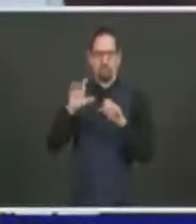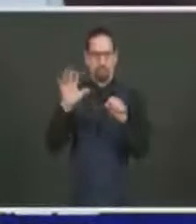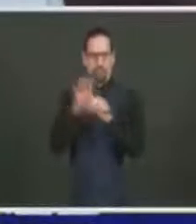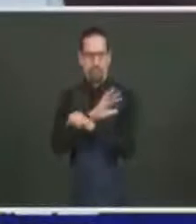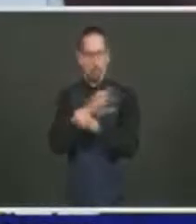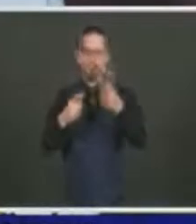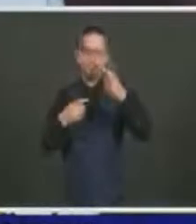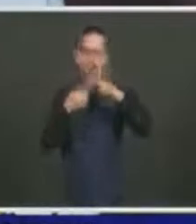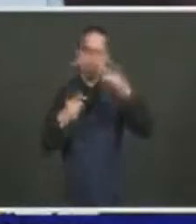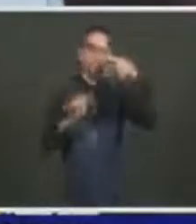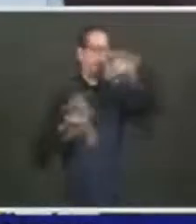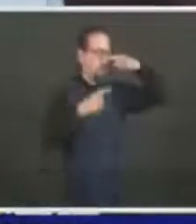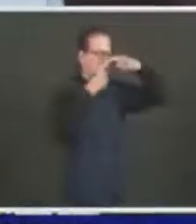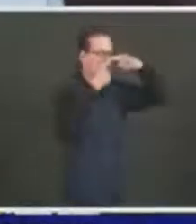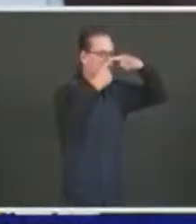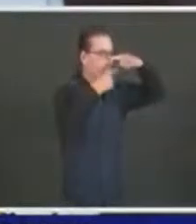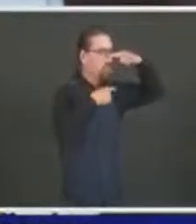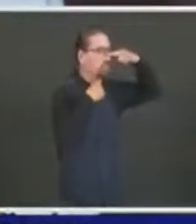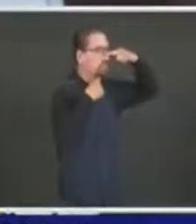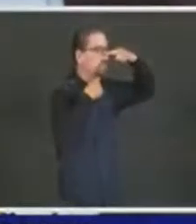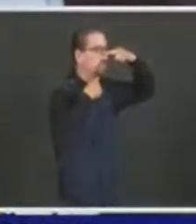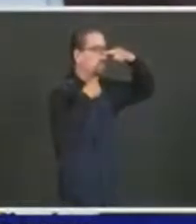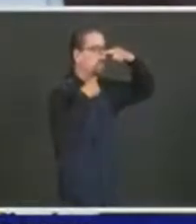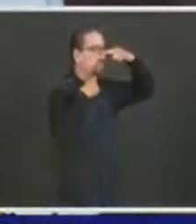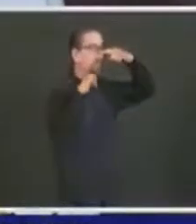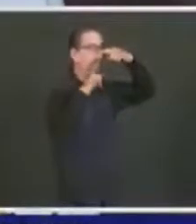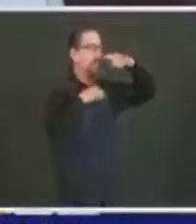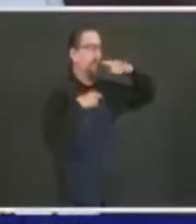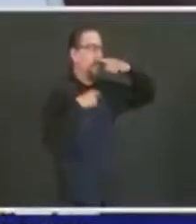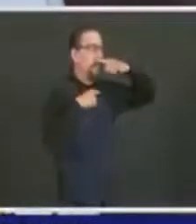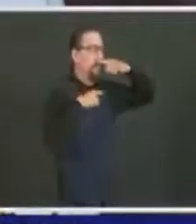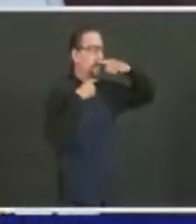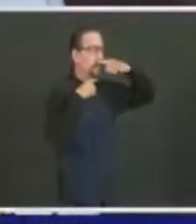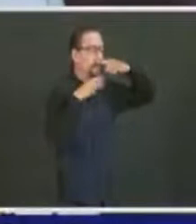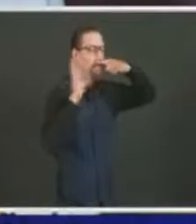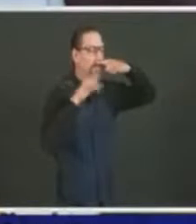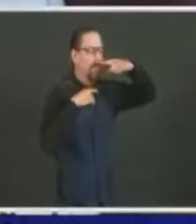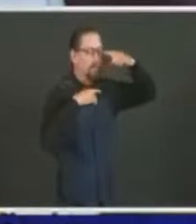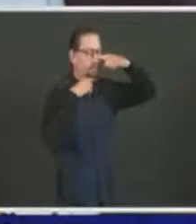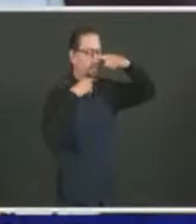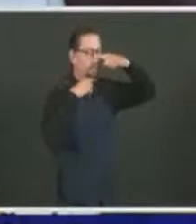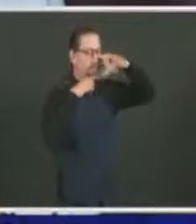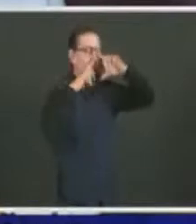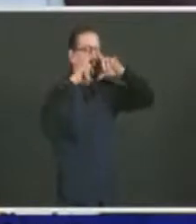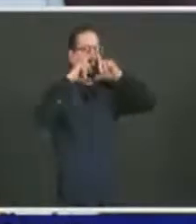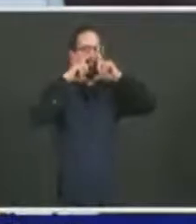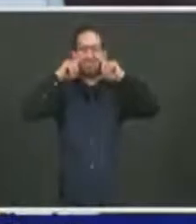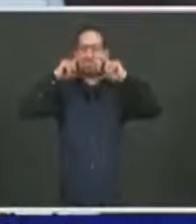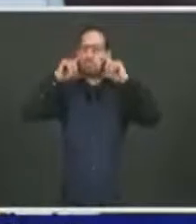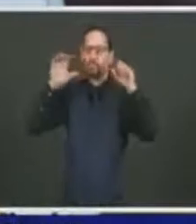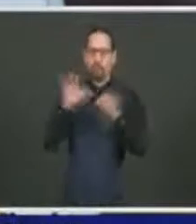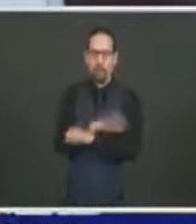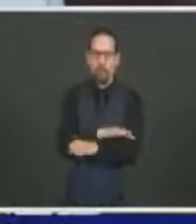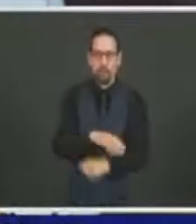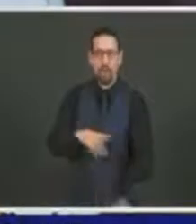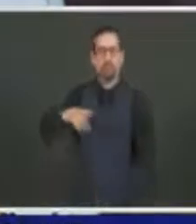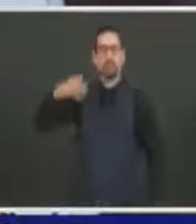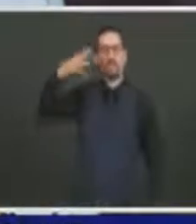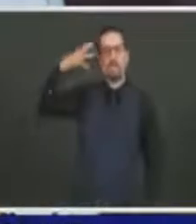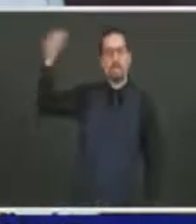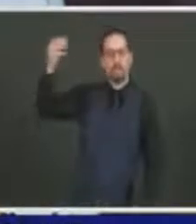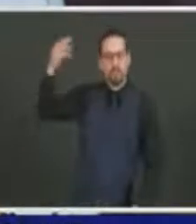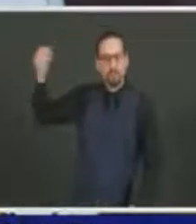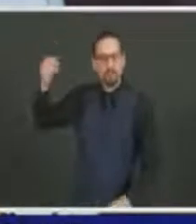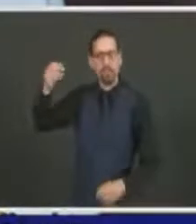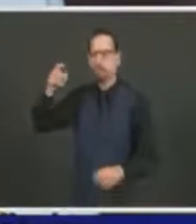If you're headed out, bring your mask. If you're going to be around other people, wear your mask and make sure that it